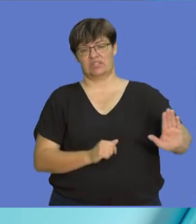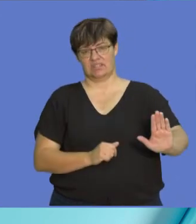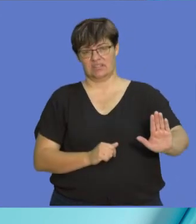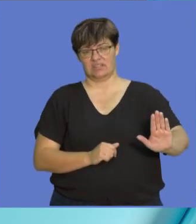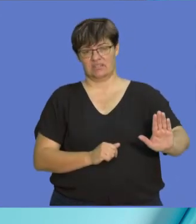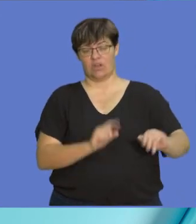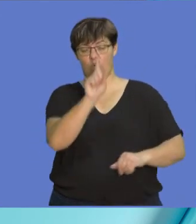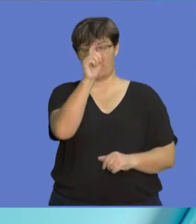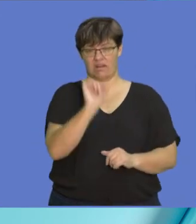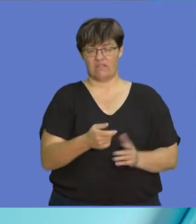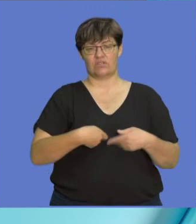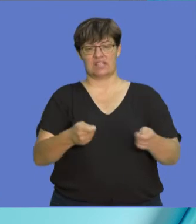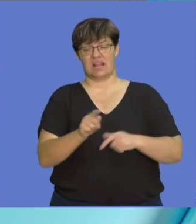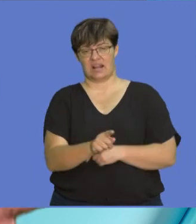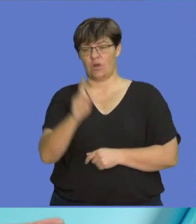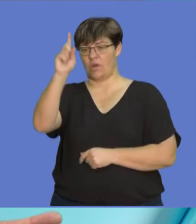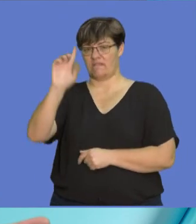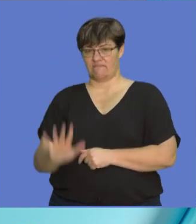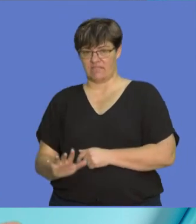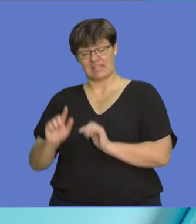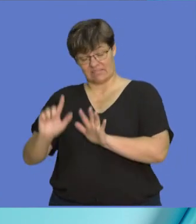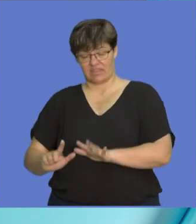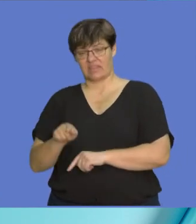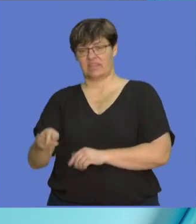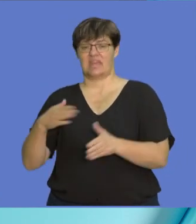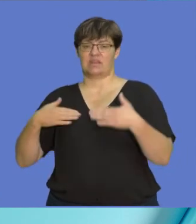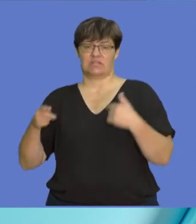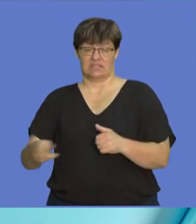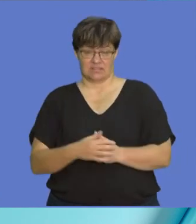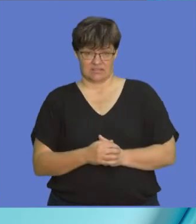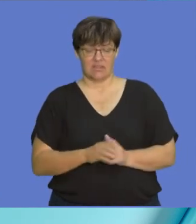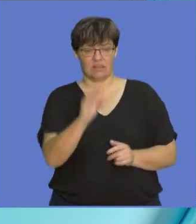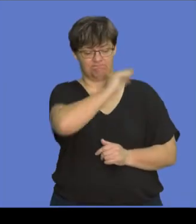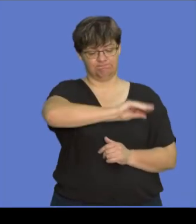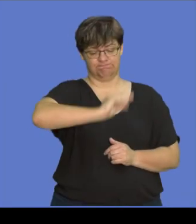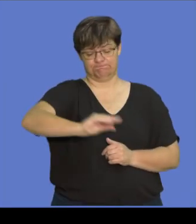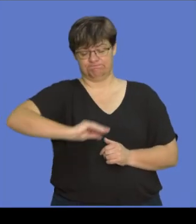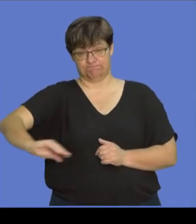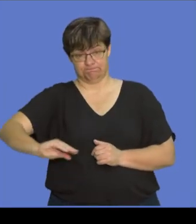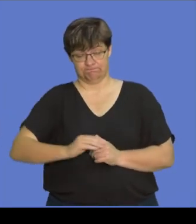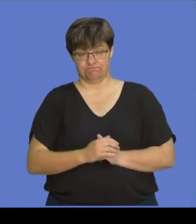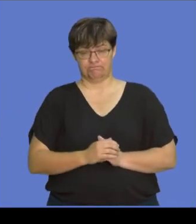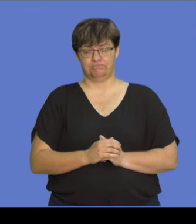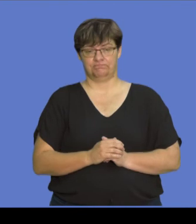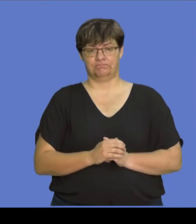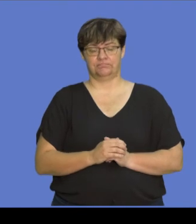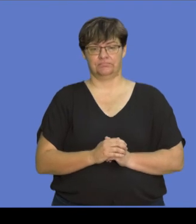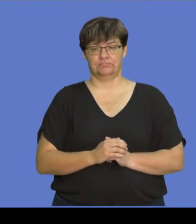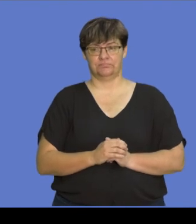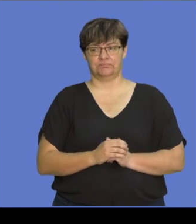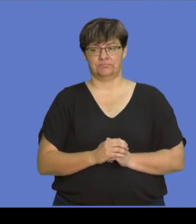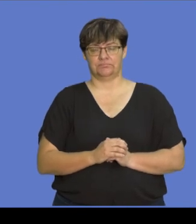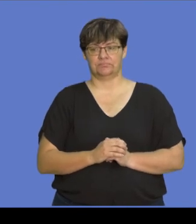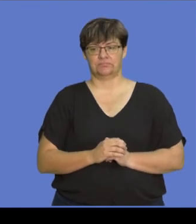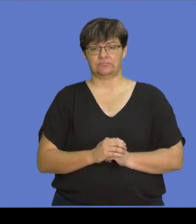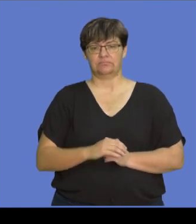to the selling, and 1/7 to the admin section. That's how you apportion the cost. Right. What do we